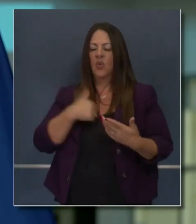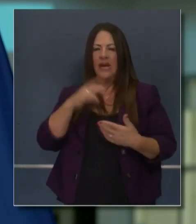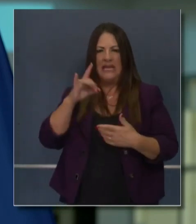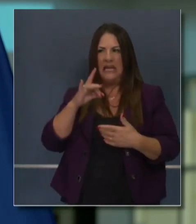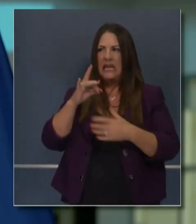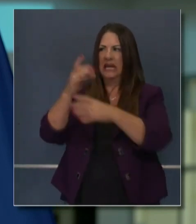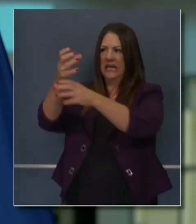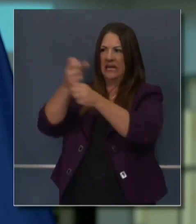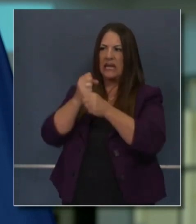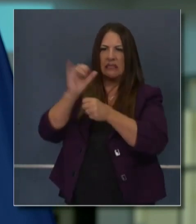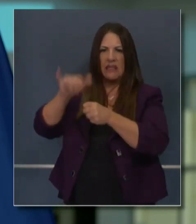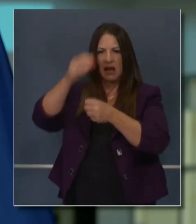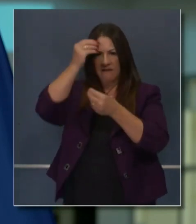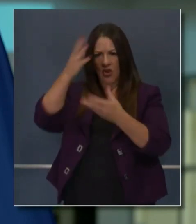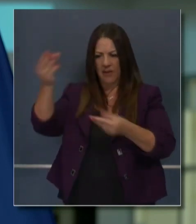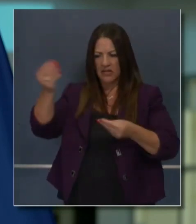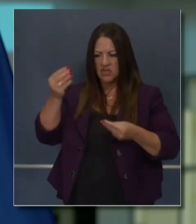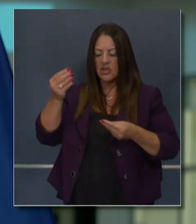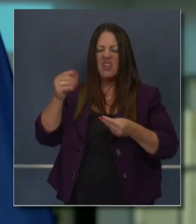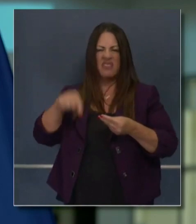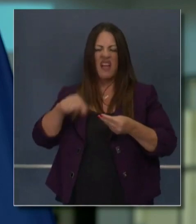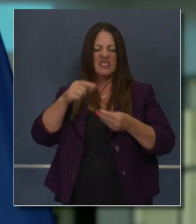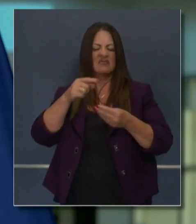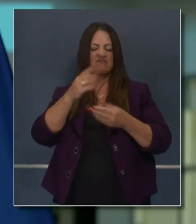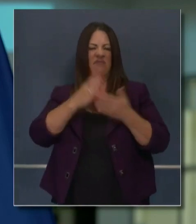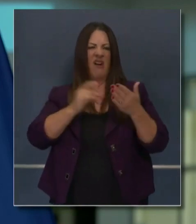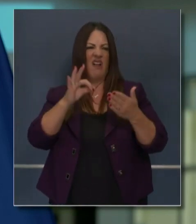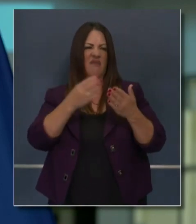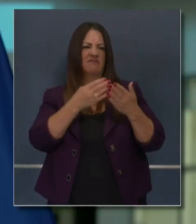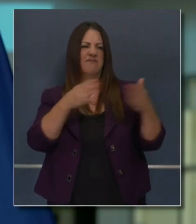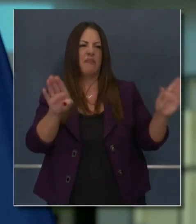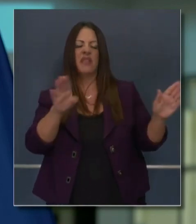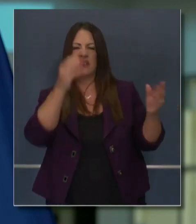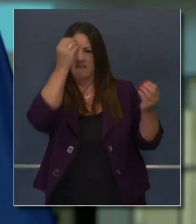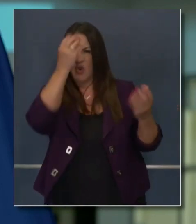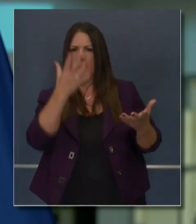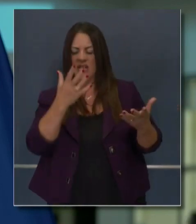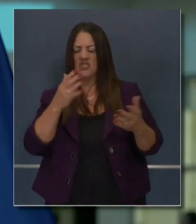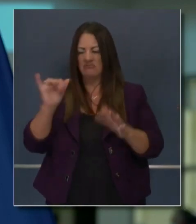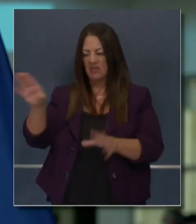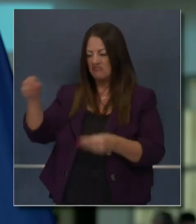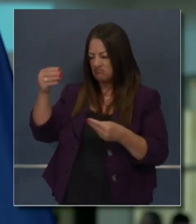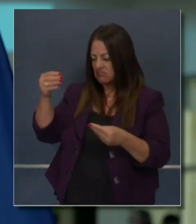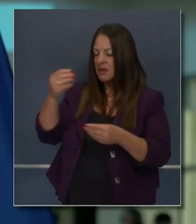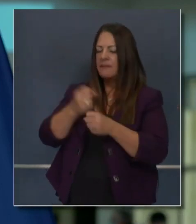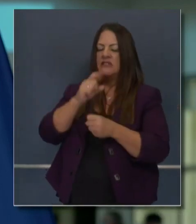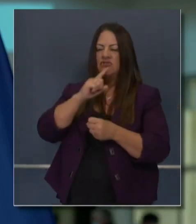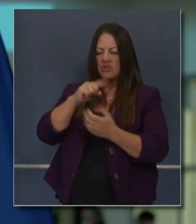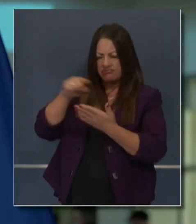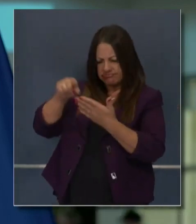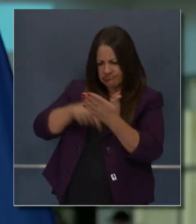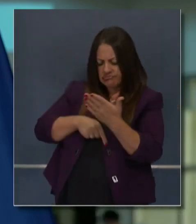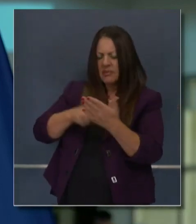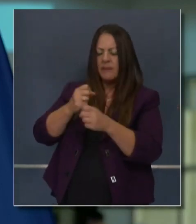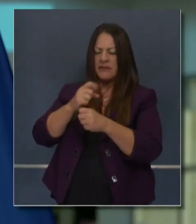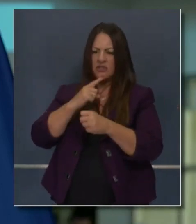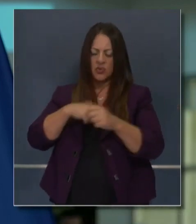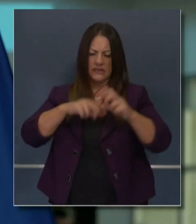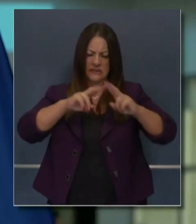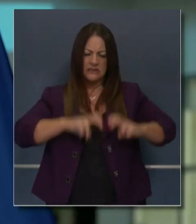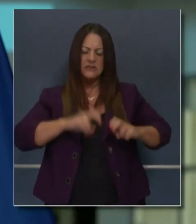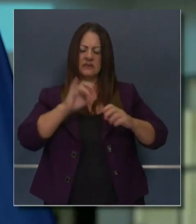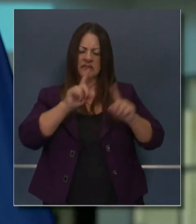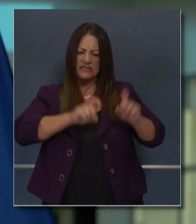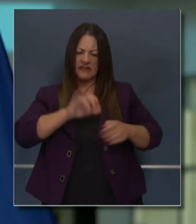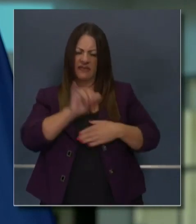of it is publicly reported, but through the eyes of experts can be strengthened and validated in the approach that